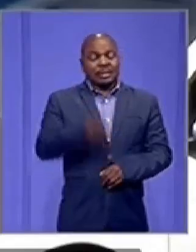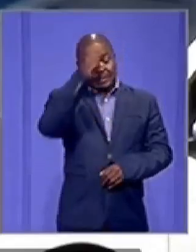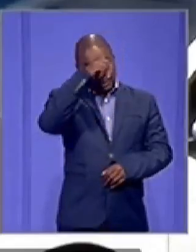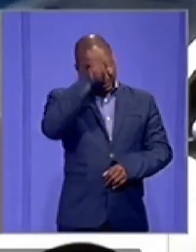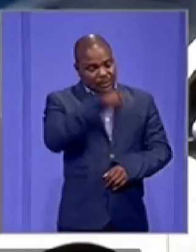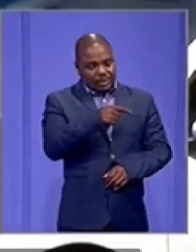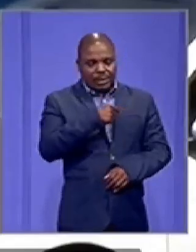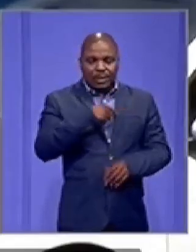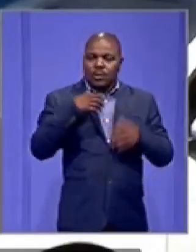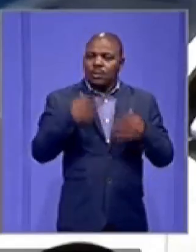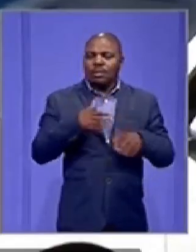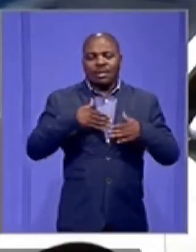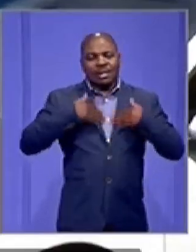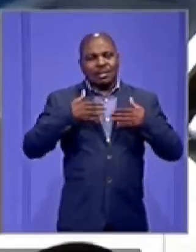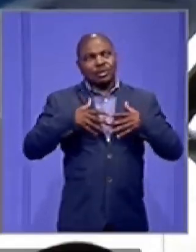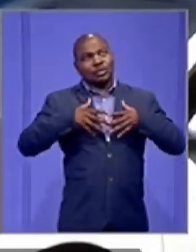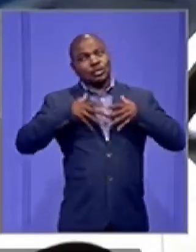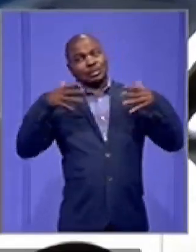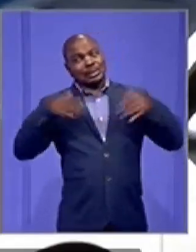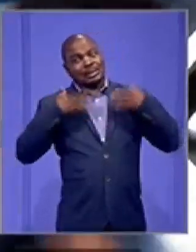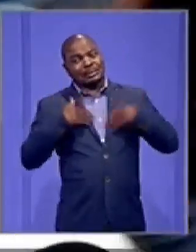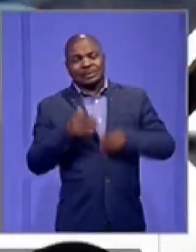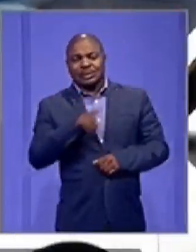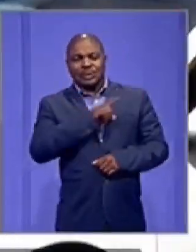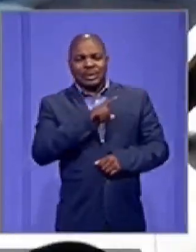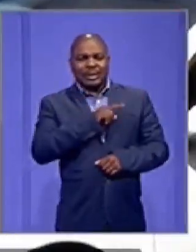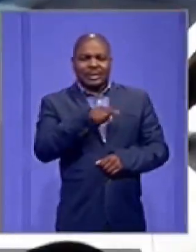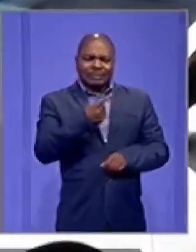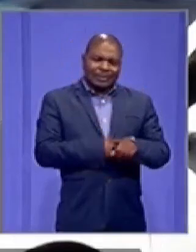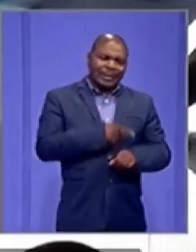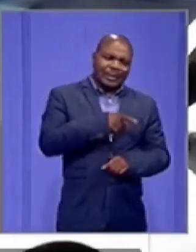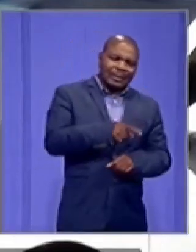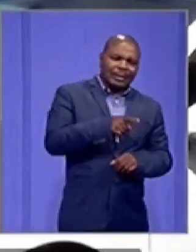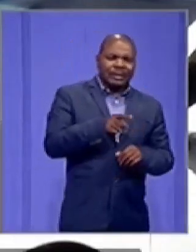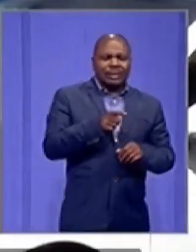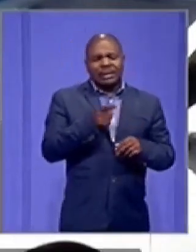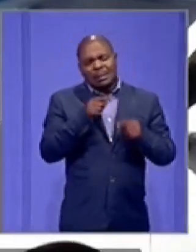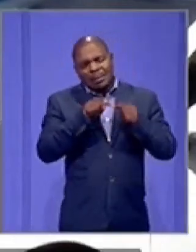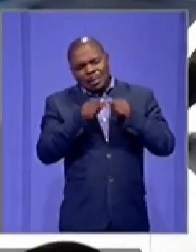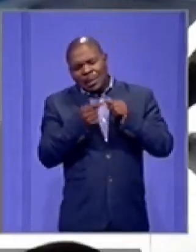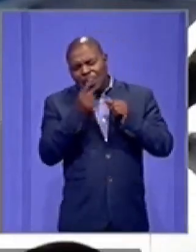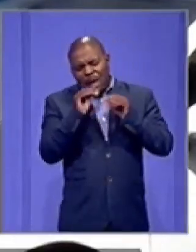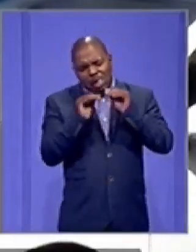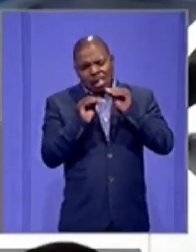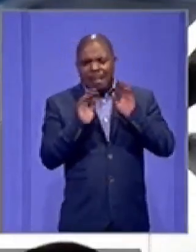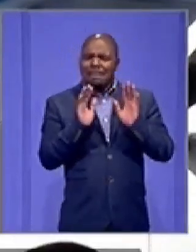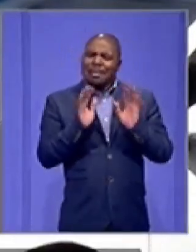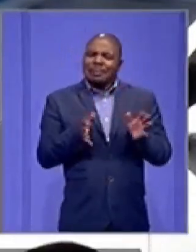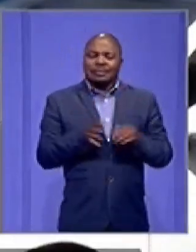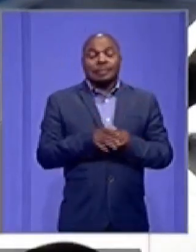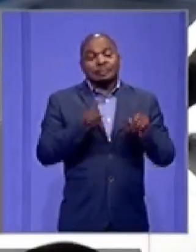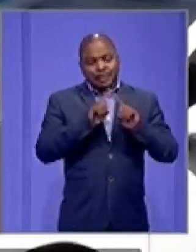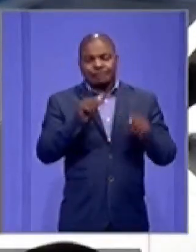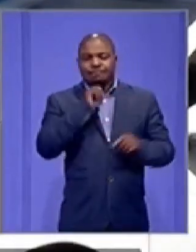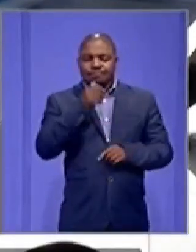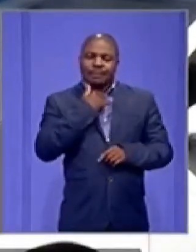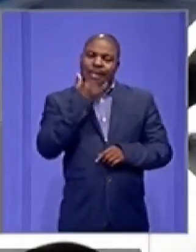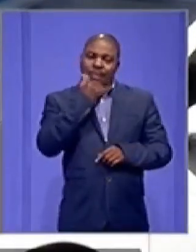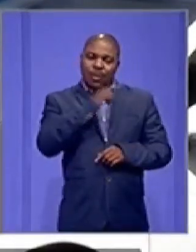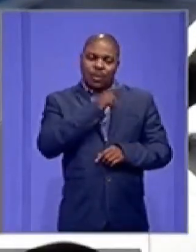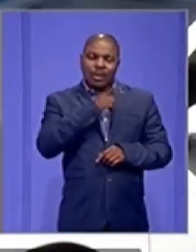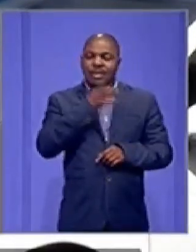nthabisitse mare seng haholo goba ba tse ba dula ba pelenyana ka point 1 mare re thabile gore ba